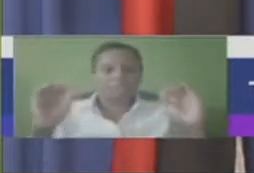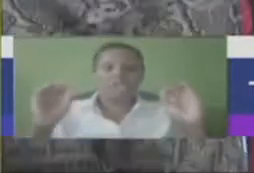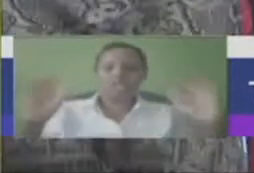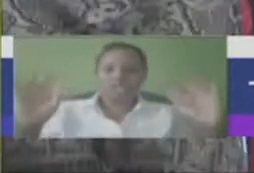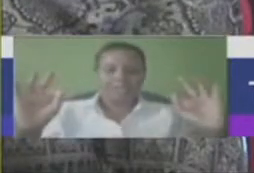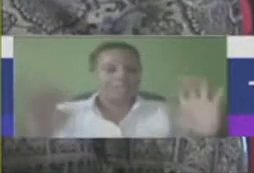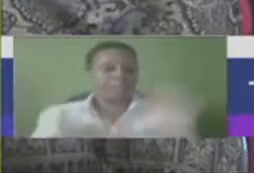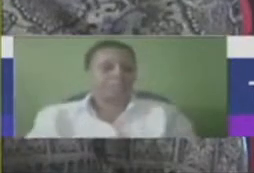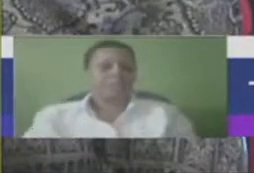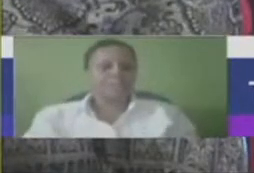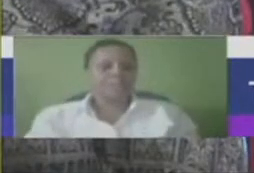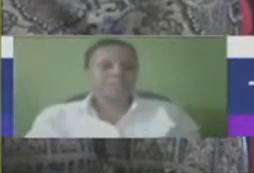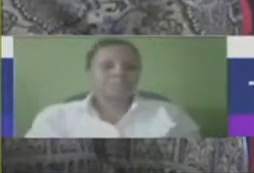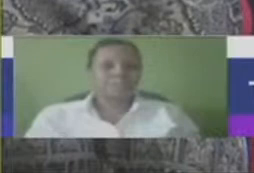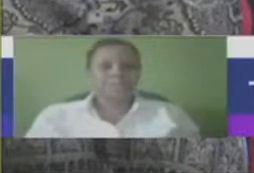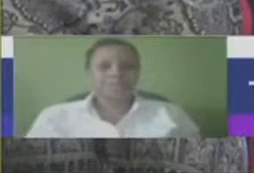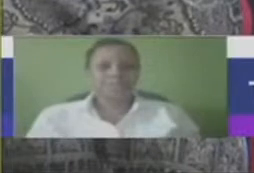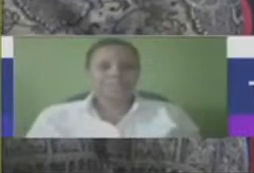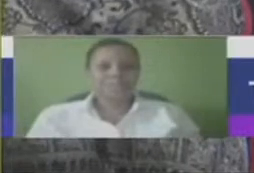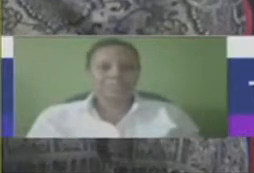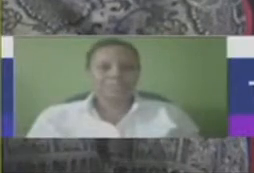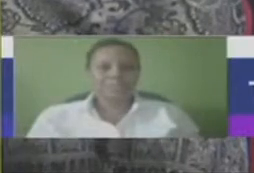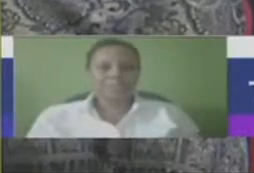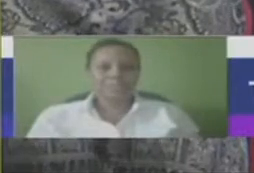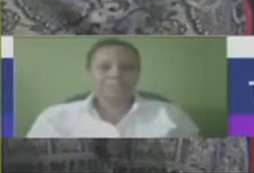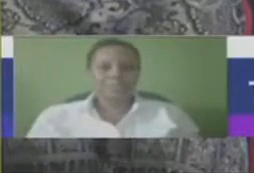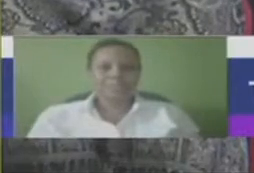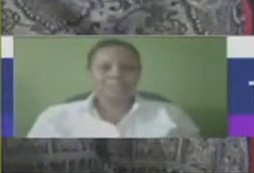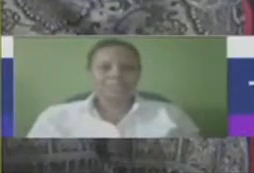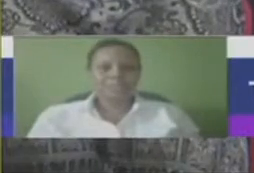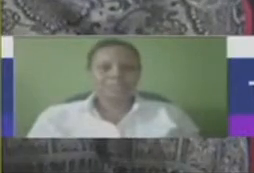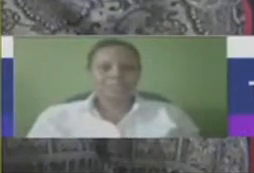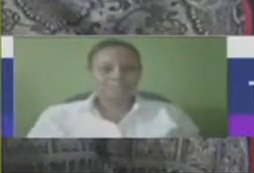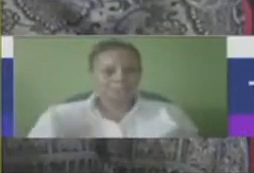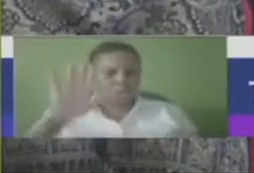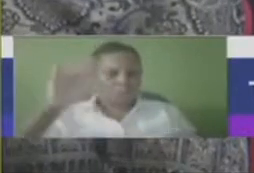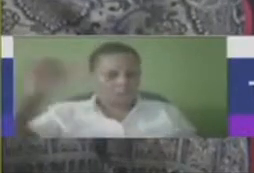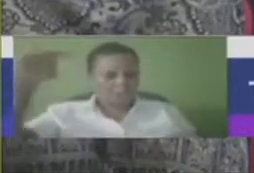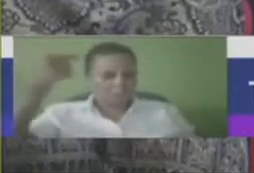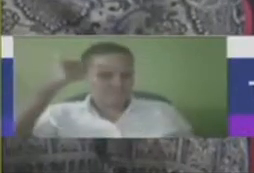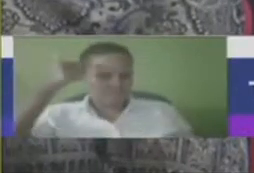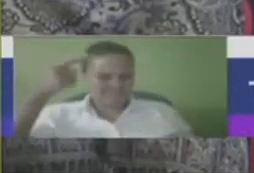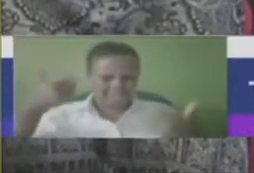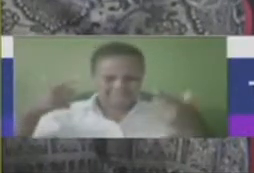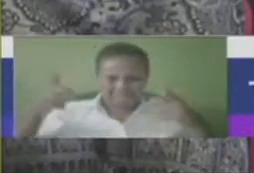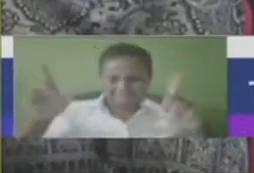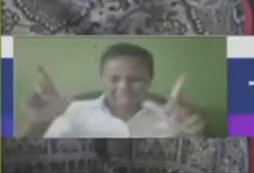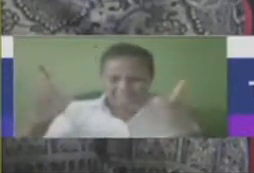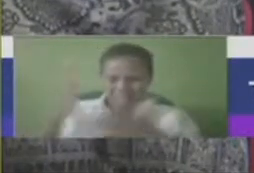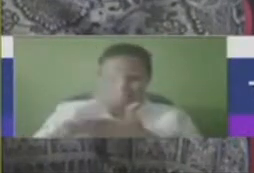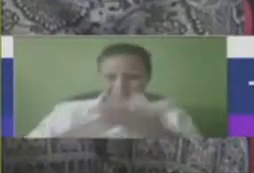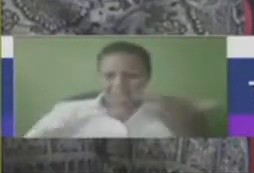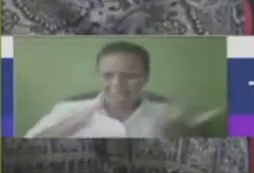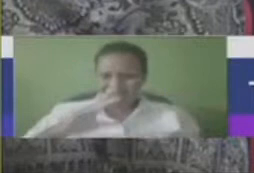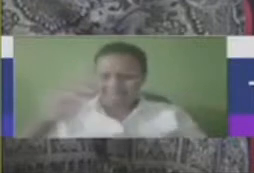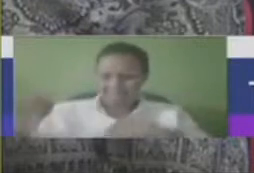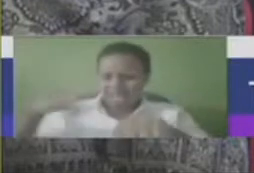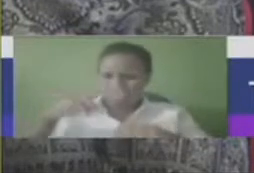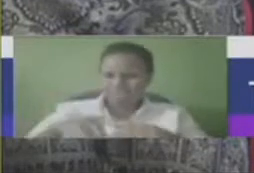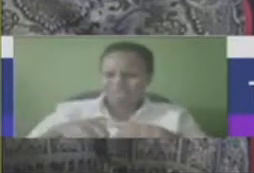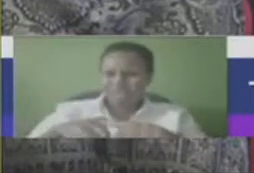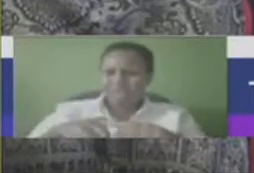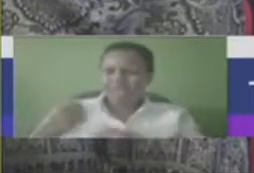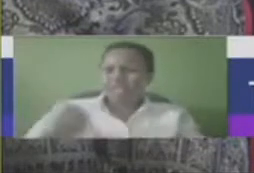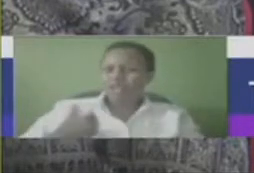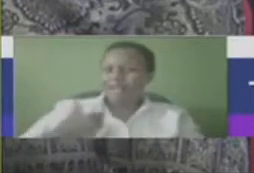Your government allowed and approved the Department of National Security to receive a batch of Pfizer vaccines from a U.S. affiliate. Would